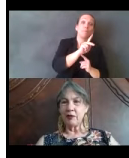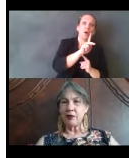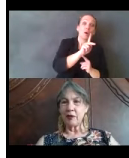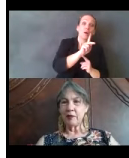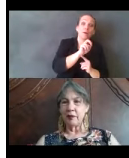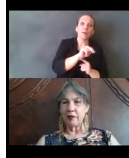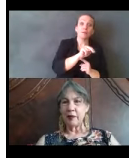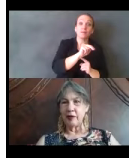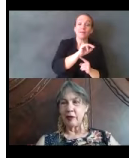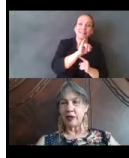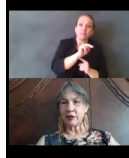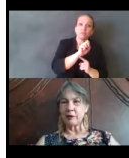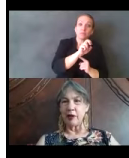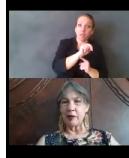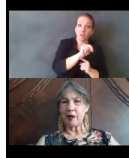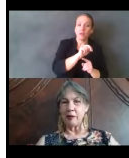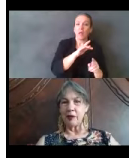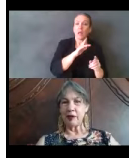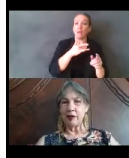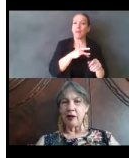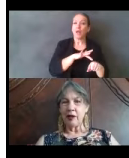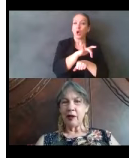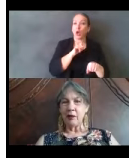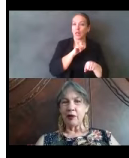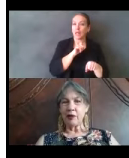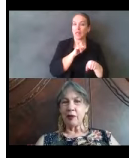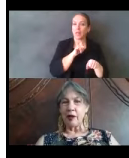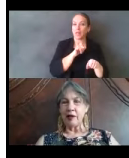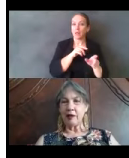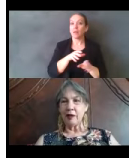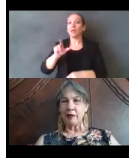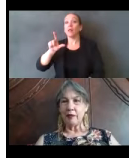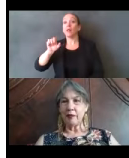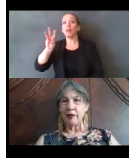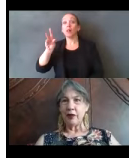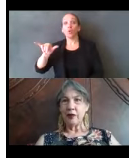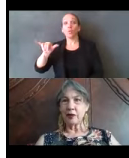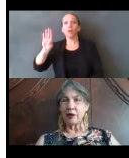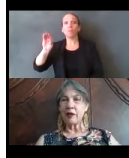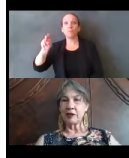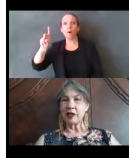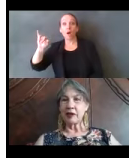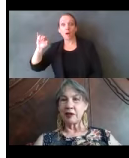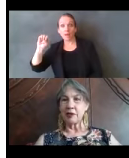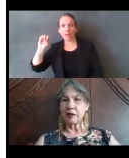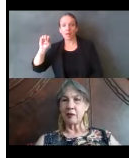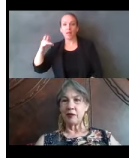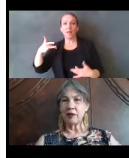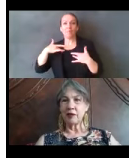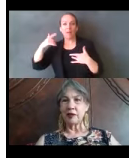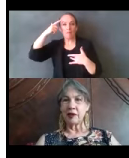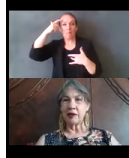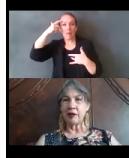issues before dementia, which may or may not appear. With Lewy body, usually the mental status changes